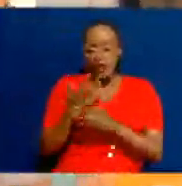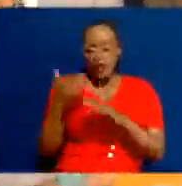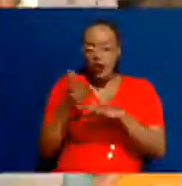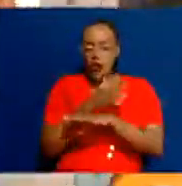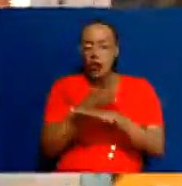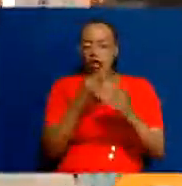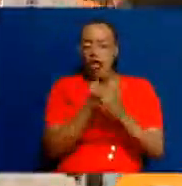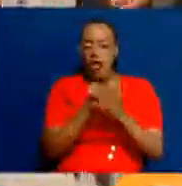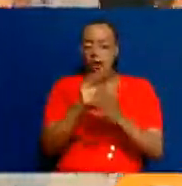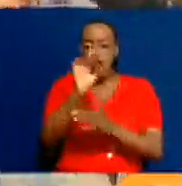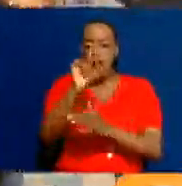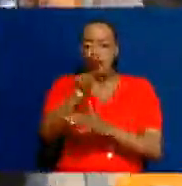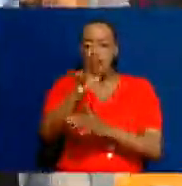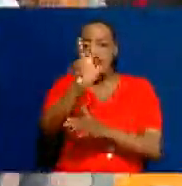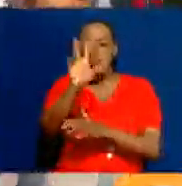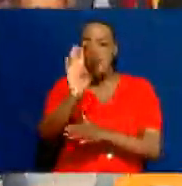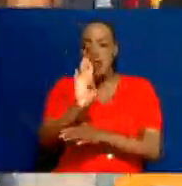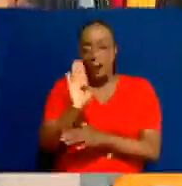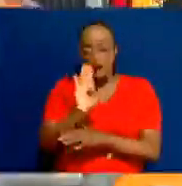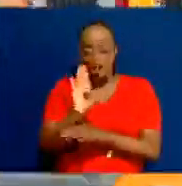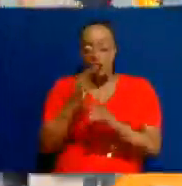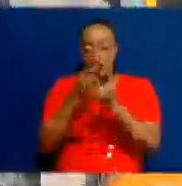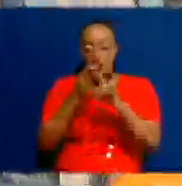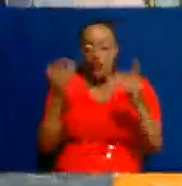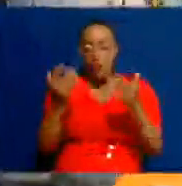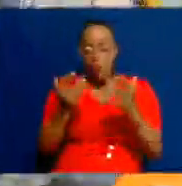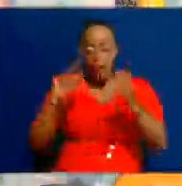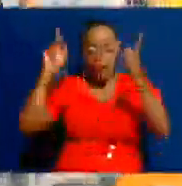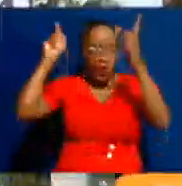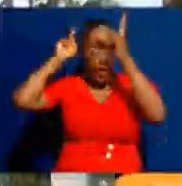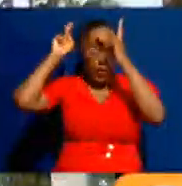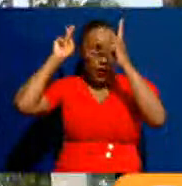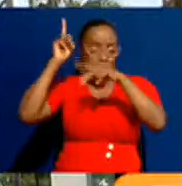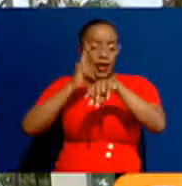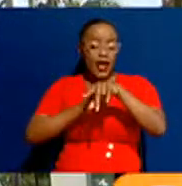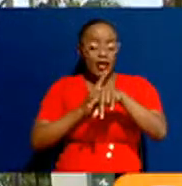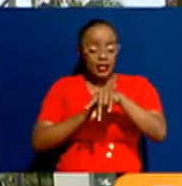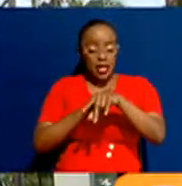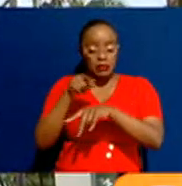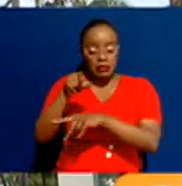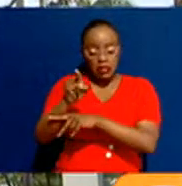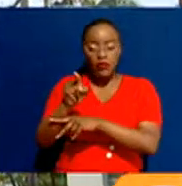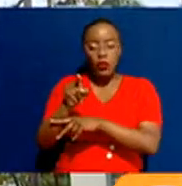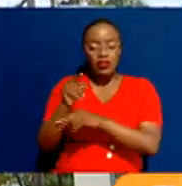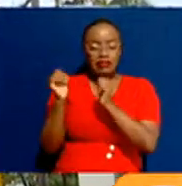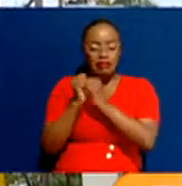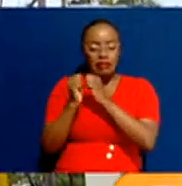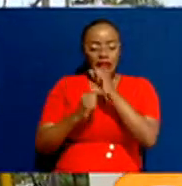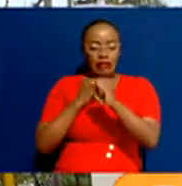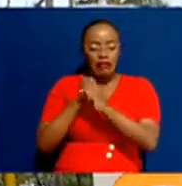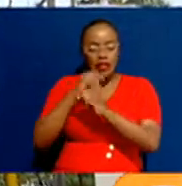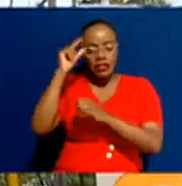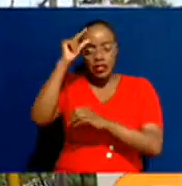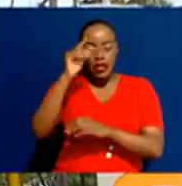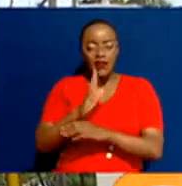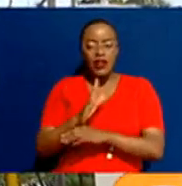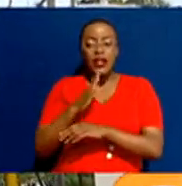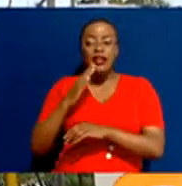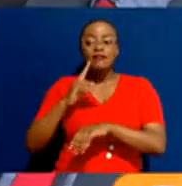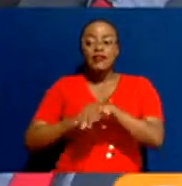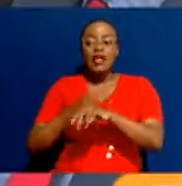ya shilingi bilioni 1.3 kutoka kaunti ya Kakamega wakati wa uongozi wake wa miaka 10. When I